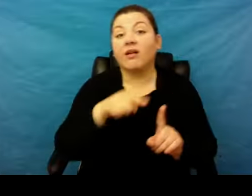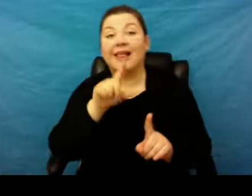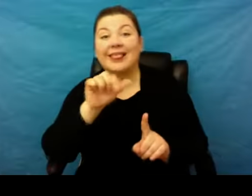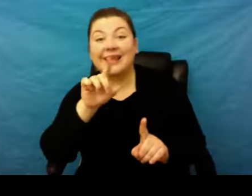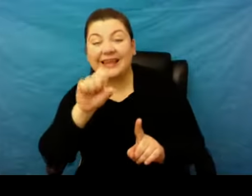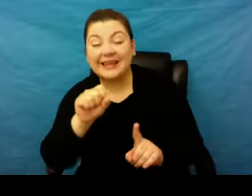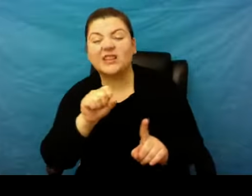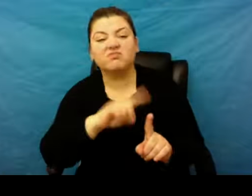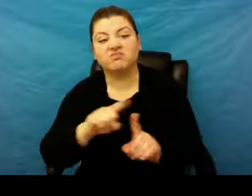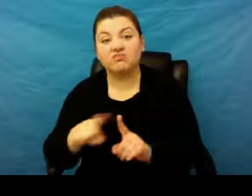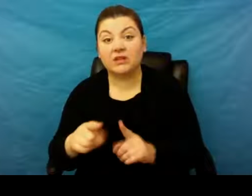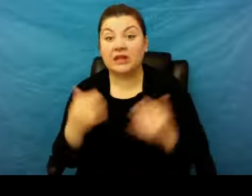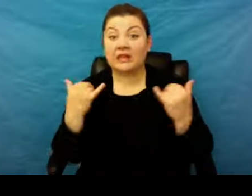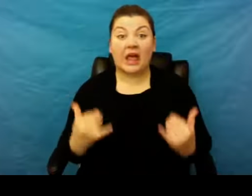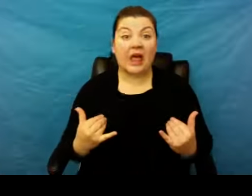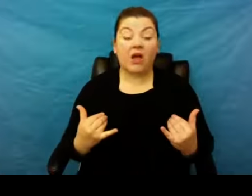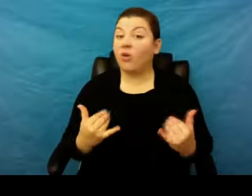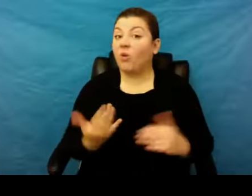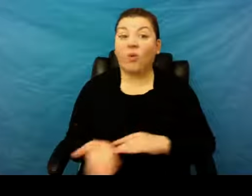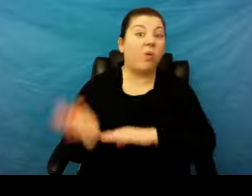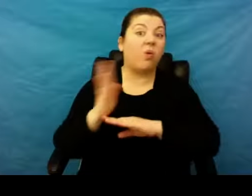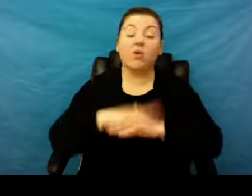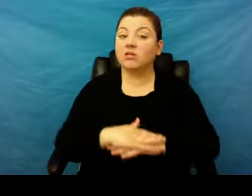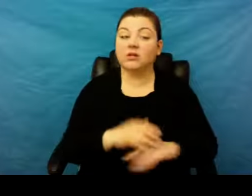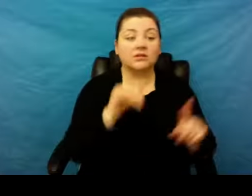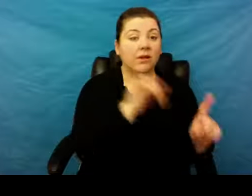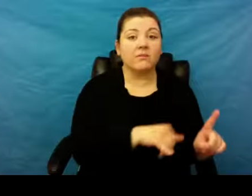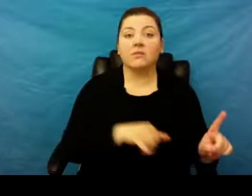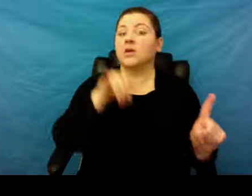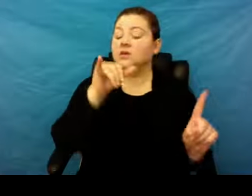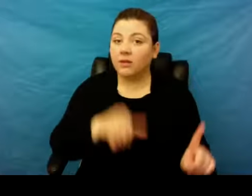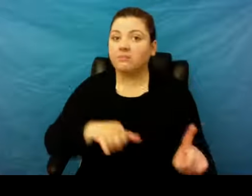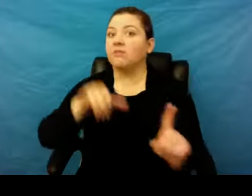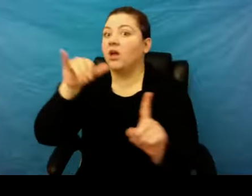exclusively what I do all day long is see people with COVID-19.